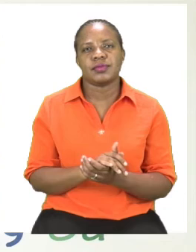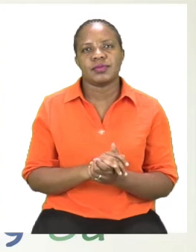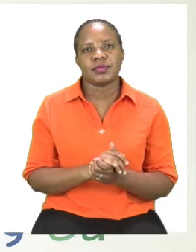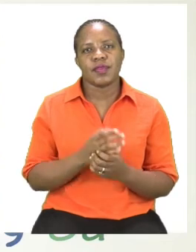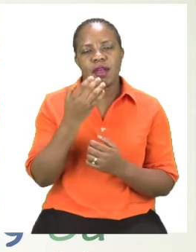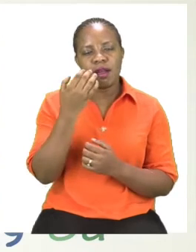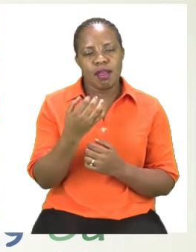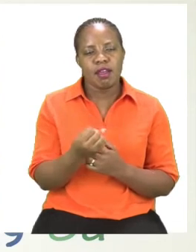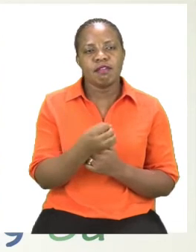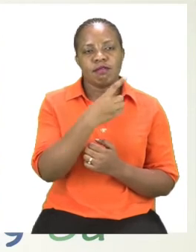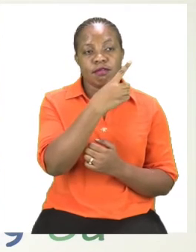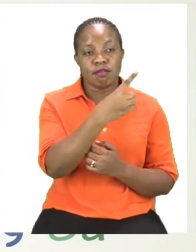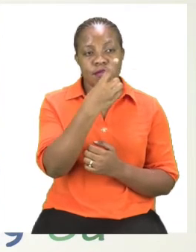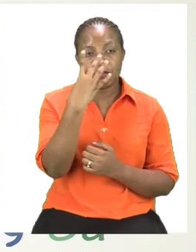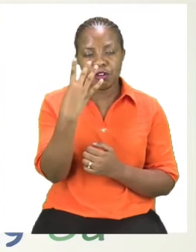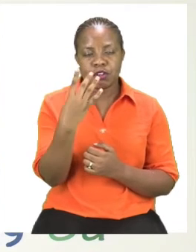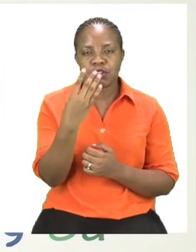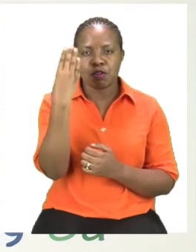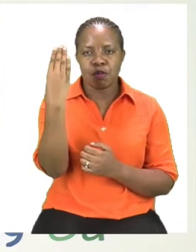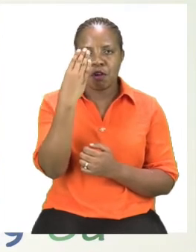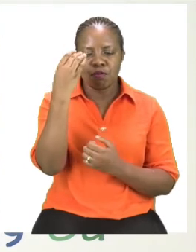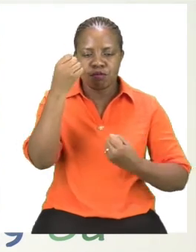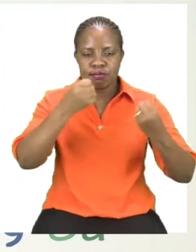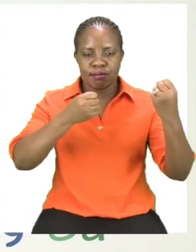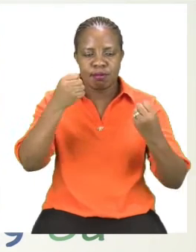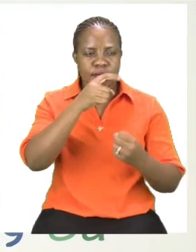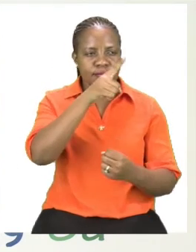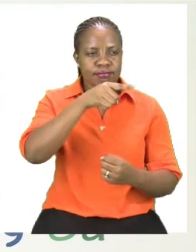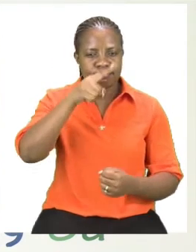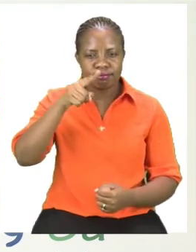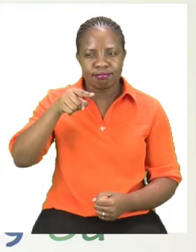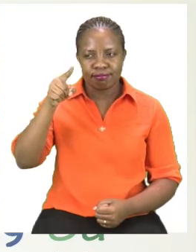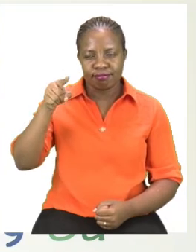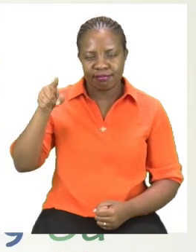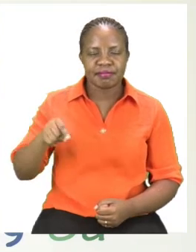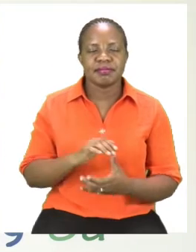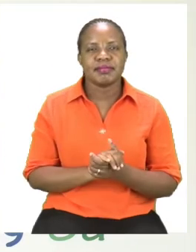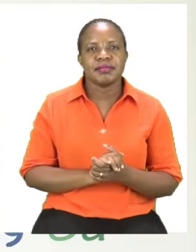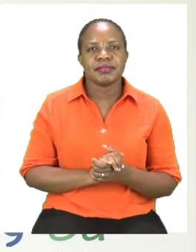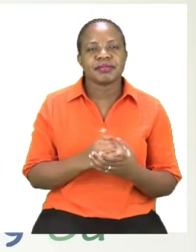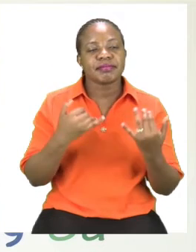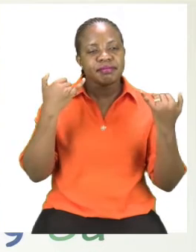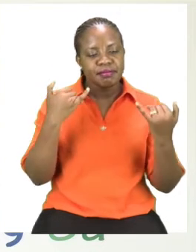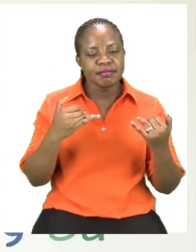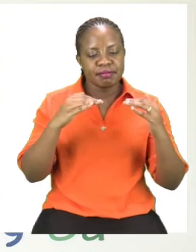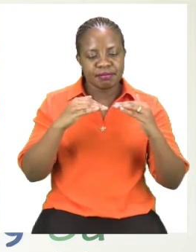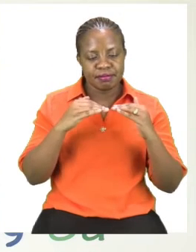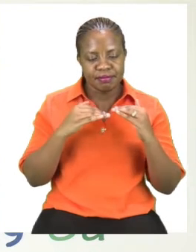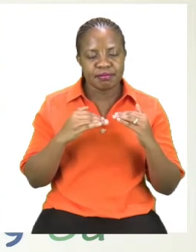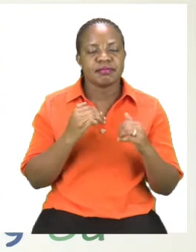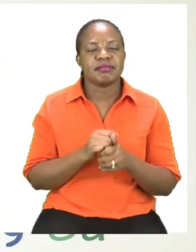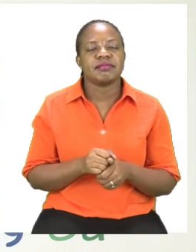blue cars. So now we are going to make our red cars, and